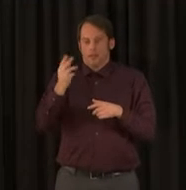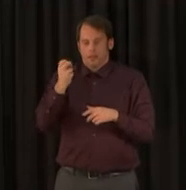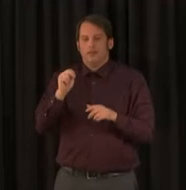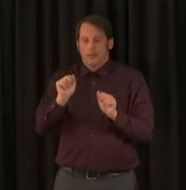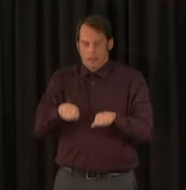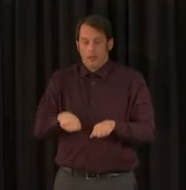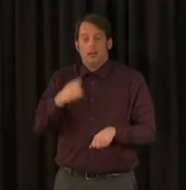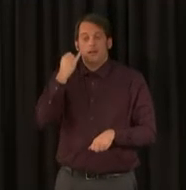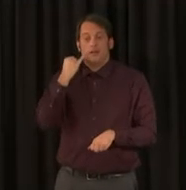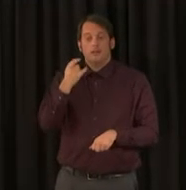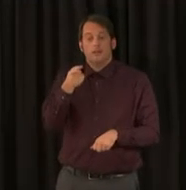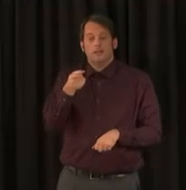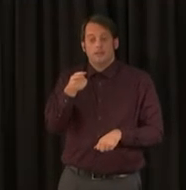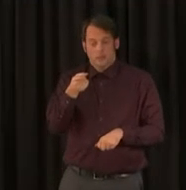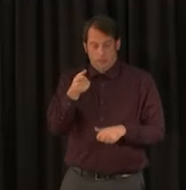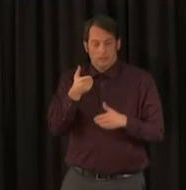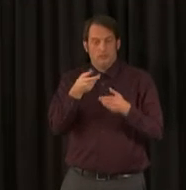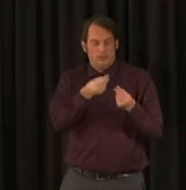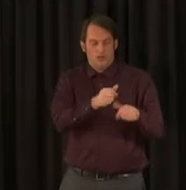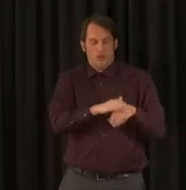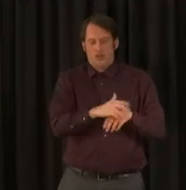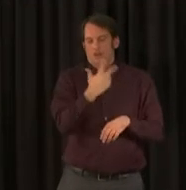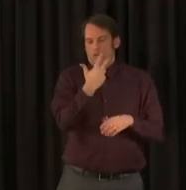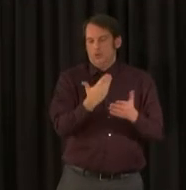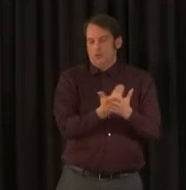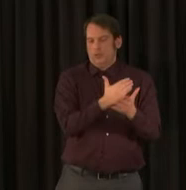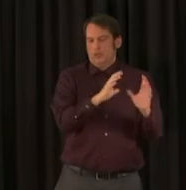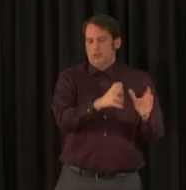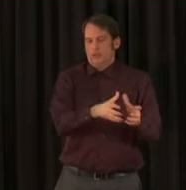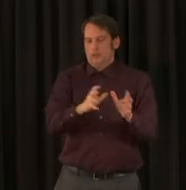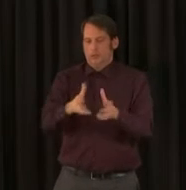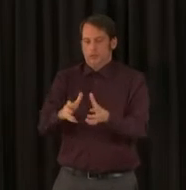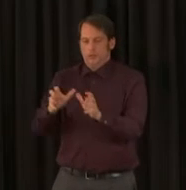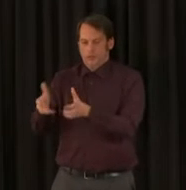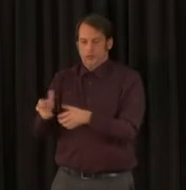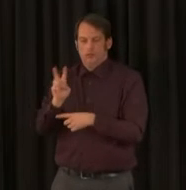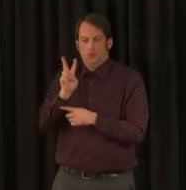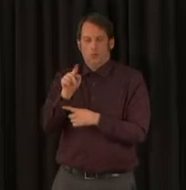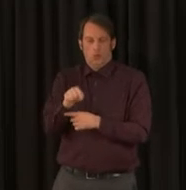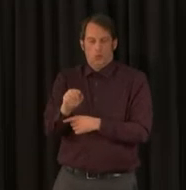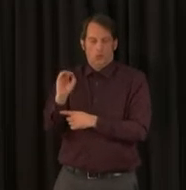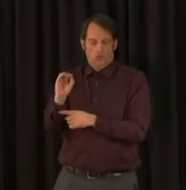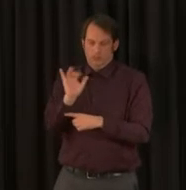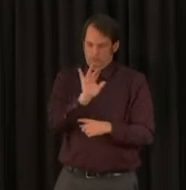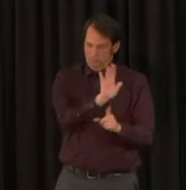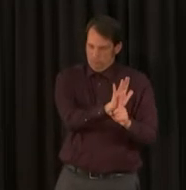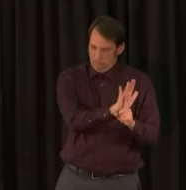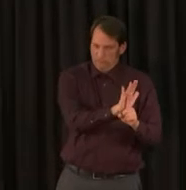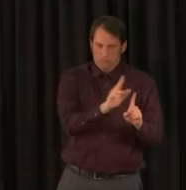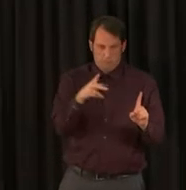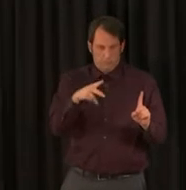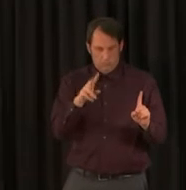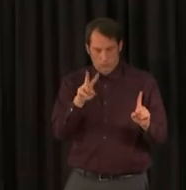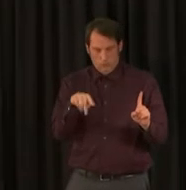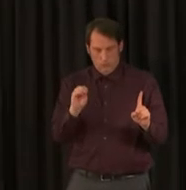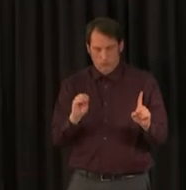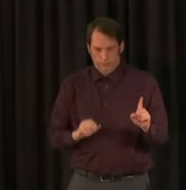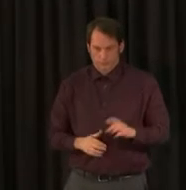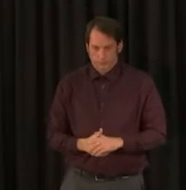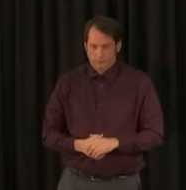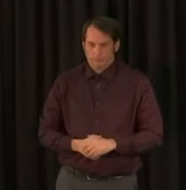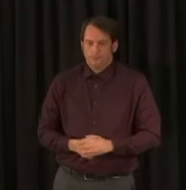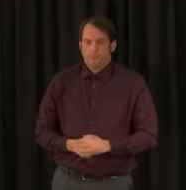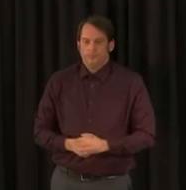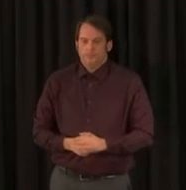expenses. And now that's a second way that I've told you that you can use up your PPP 1.0 money so that you